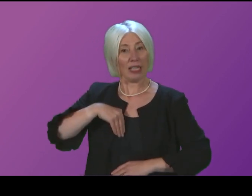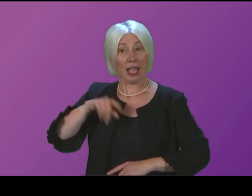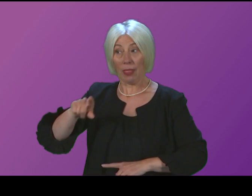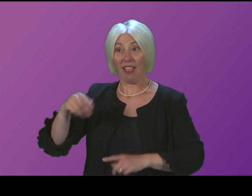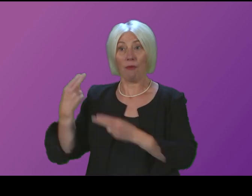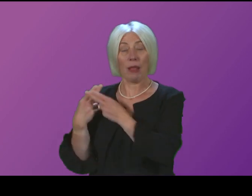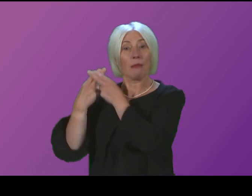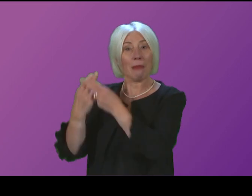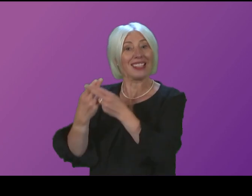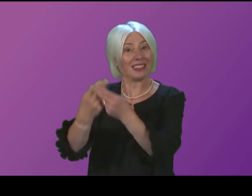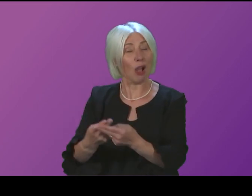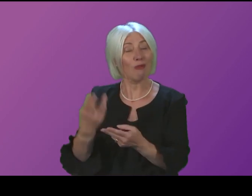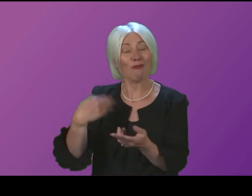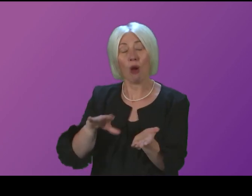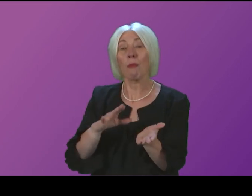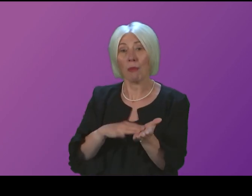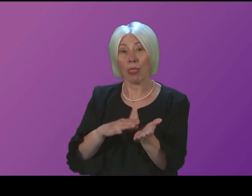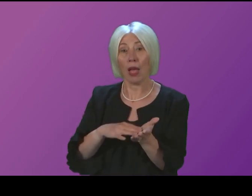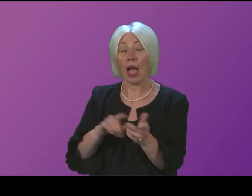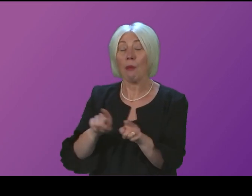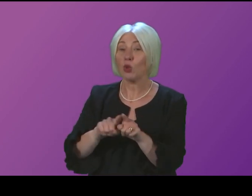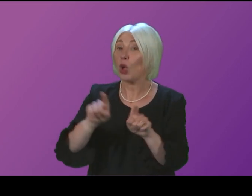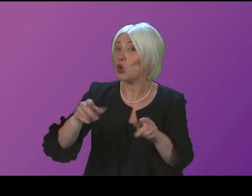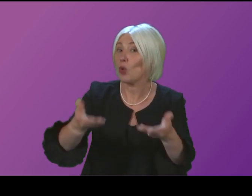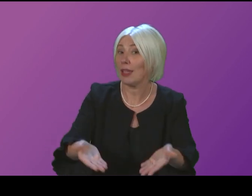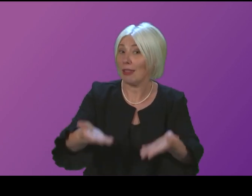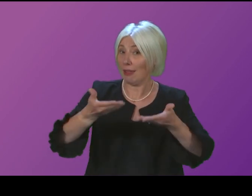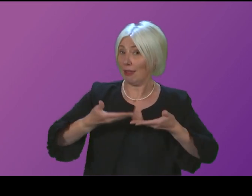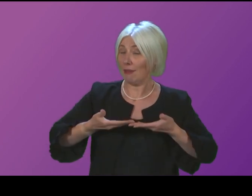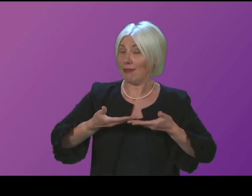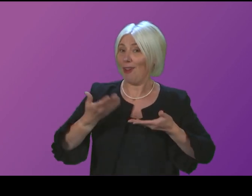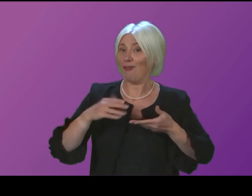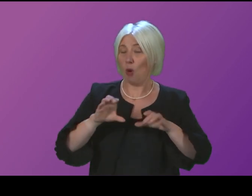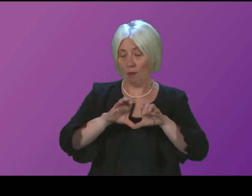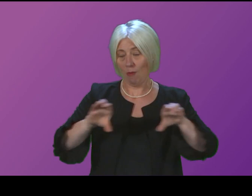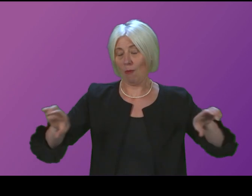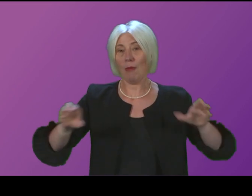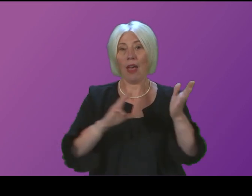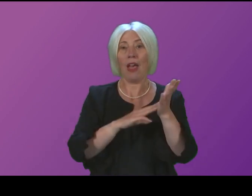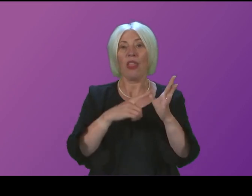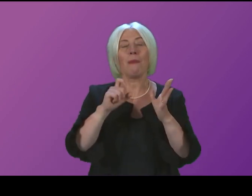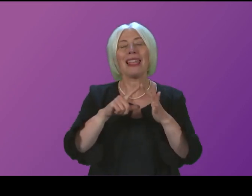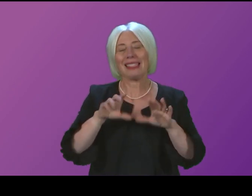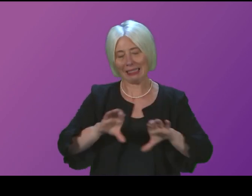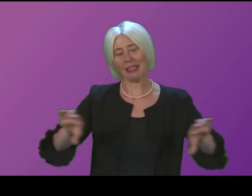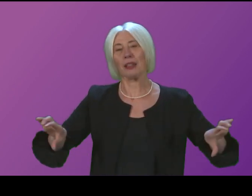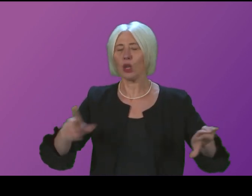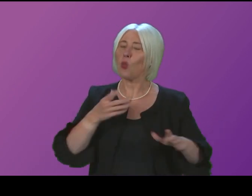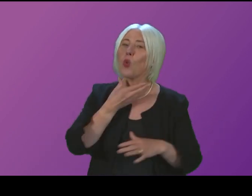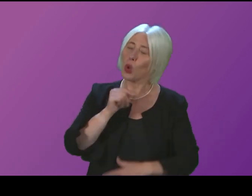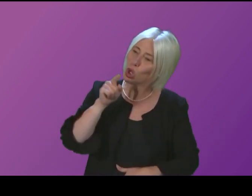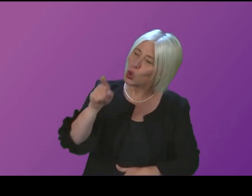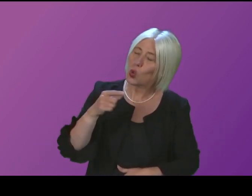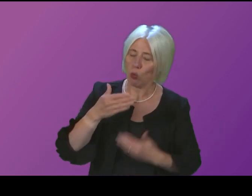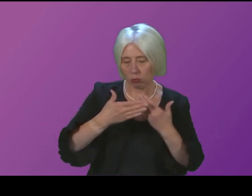you by your mother, but also gifted to us on our parliamentary mace. We wish you a long